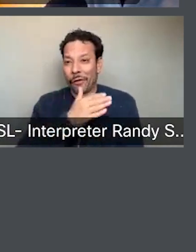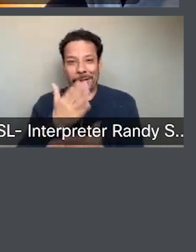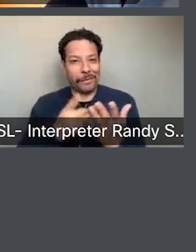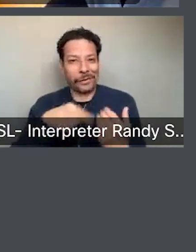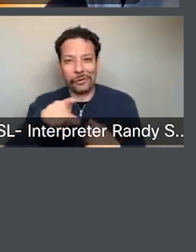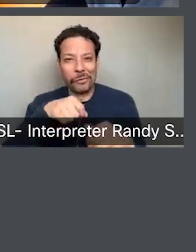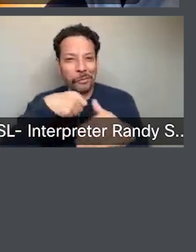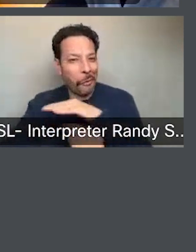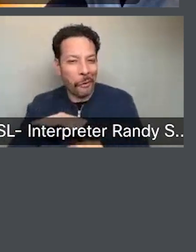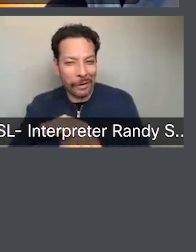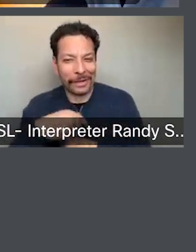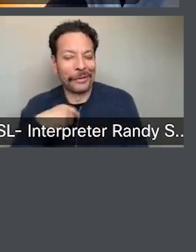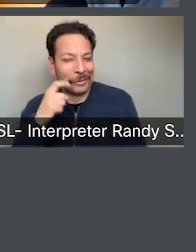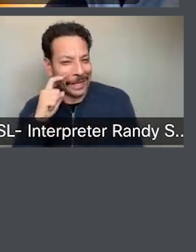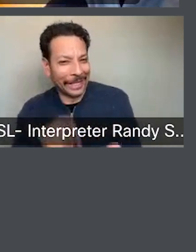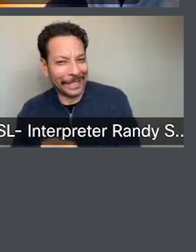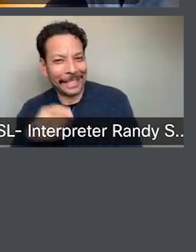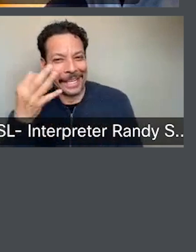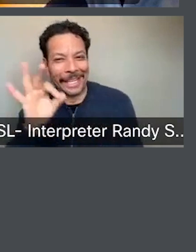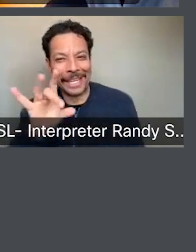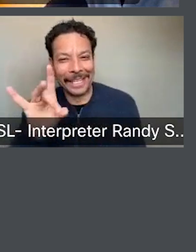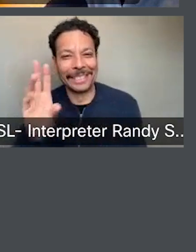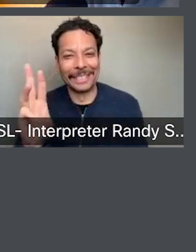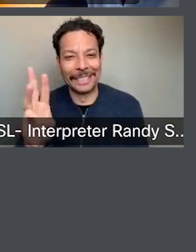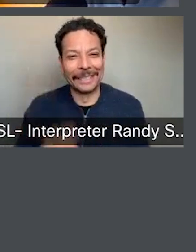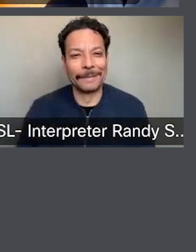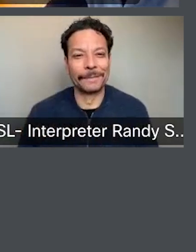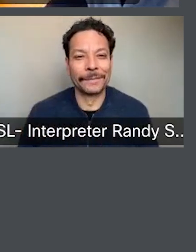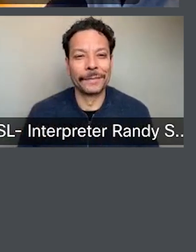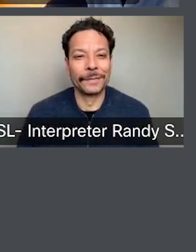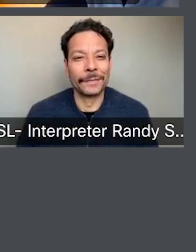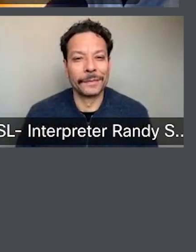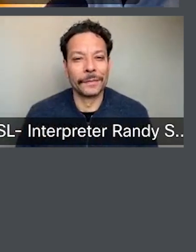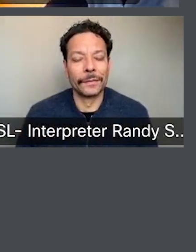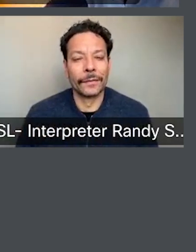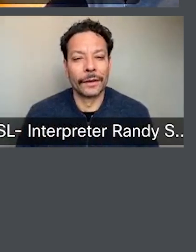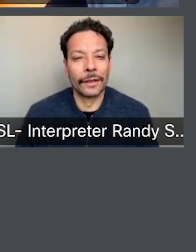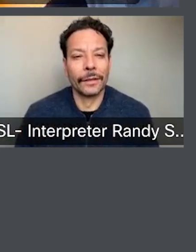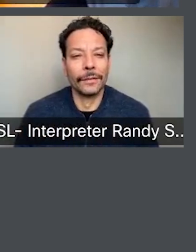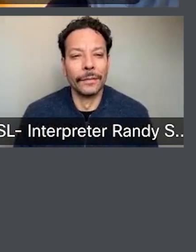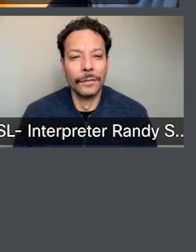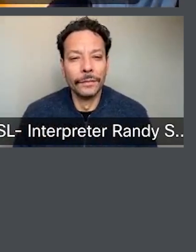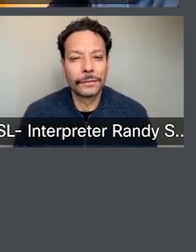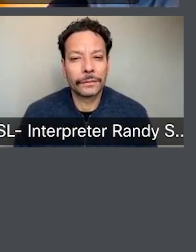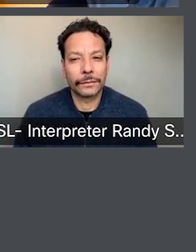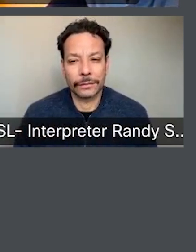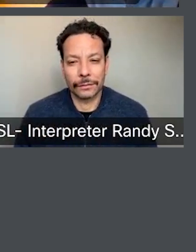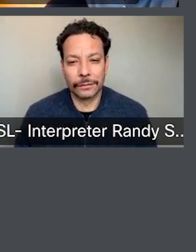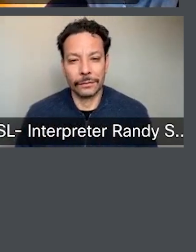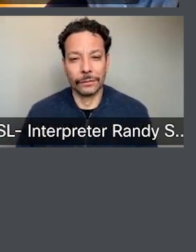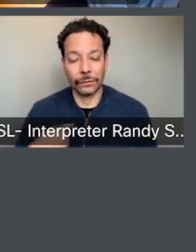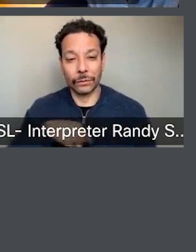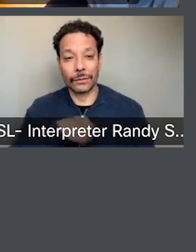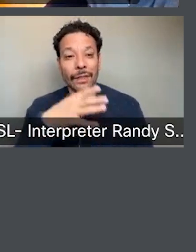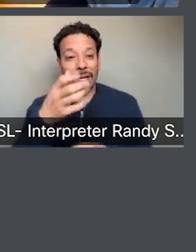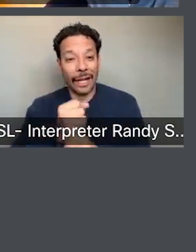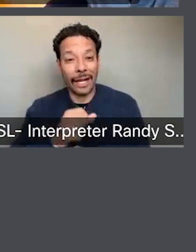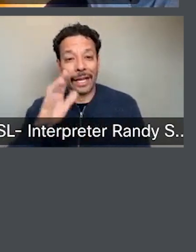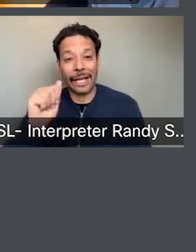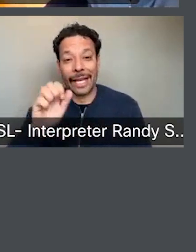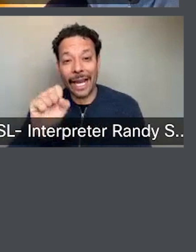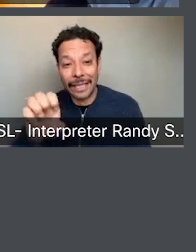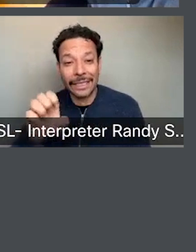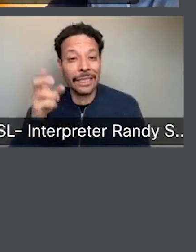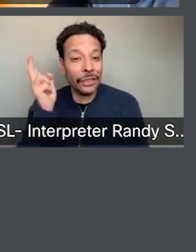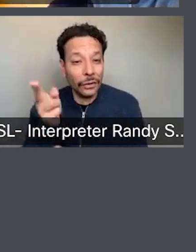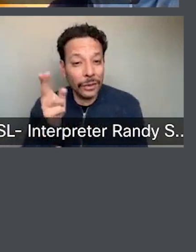I recognize, in 1986. We just obtained case history data on